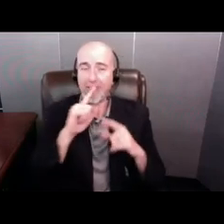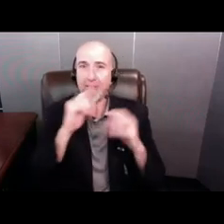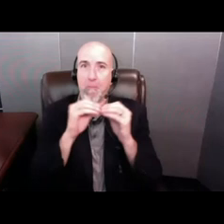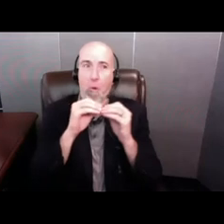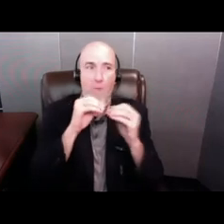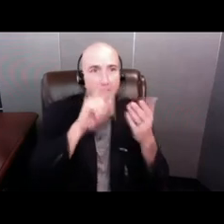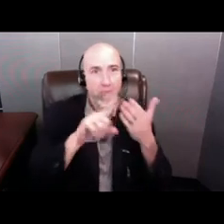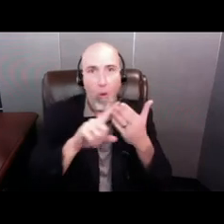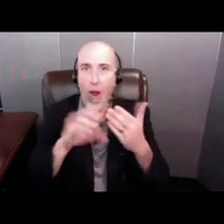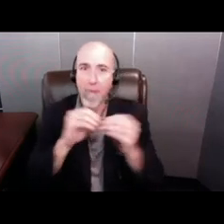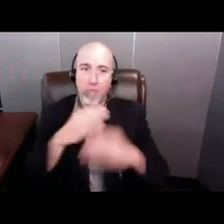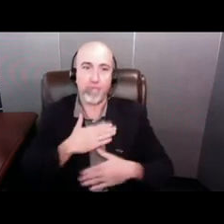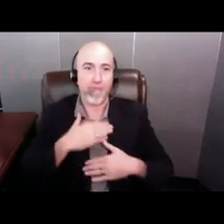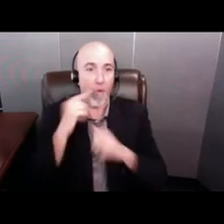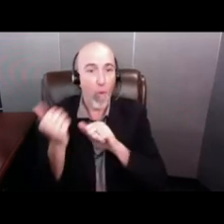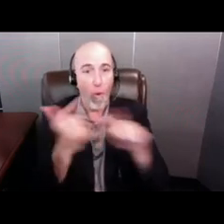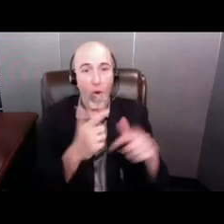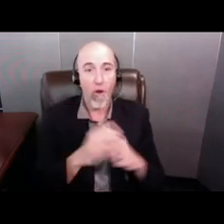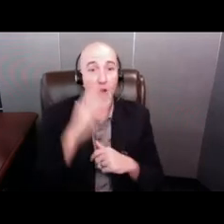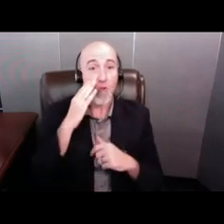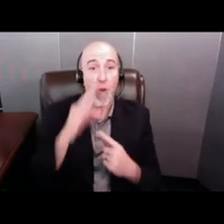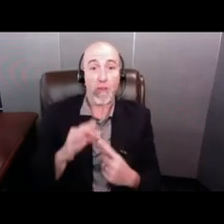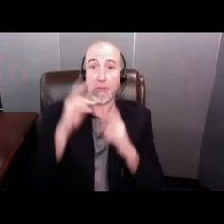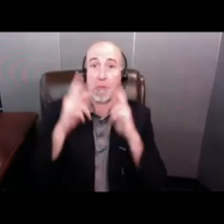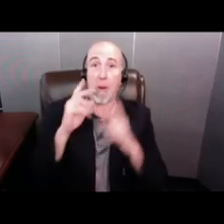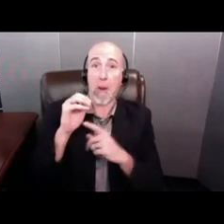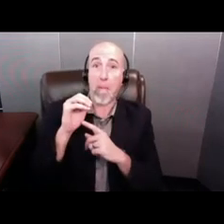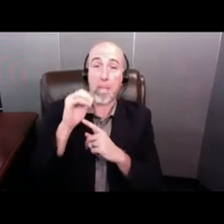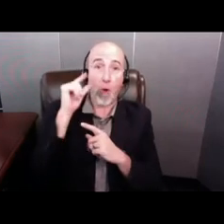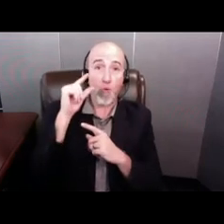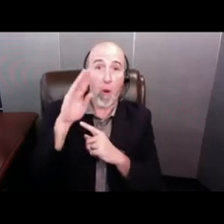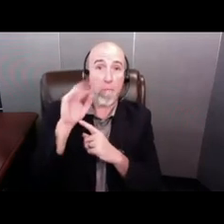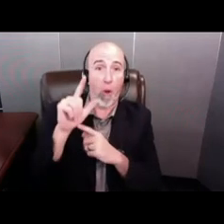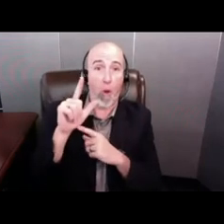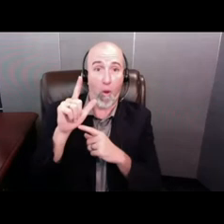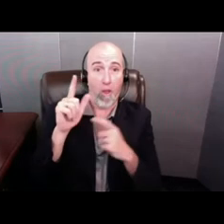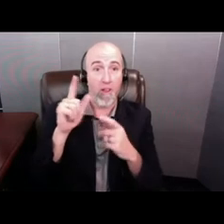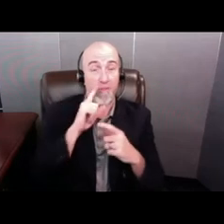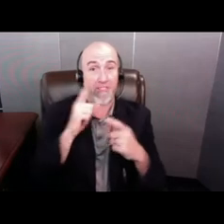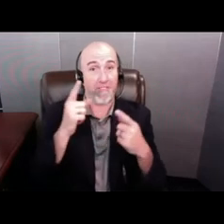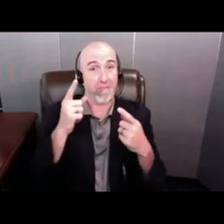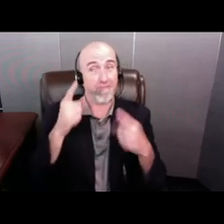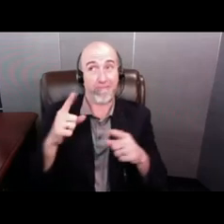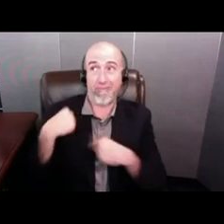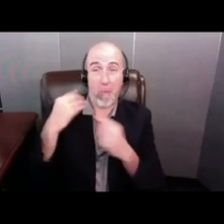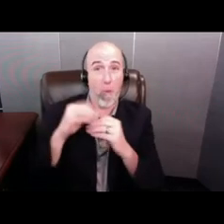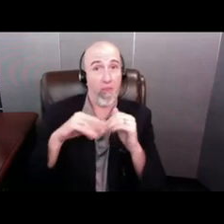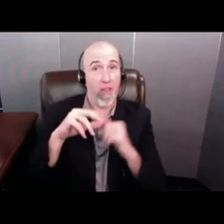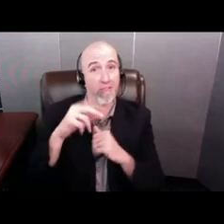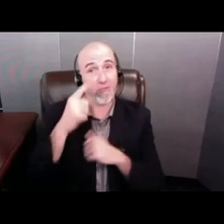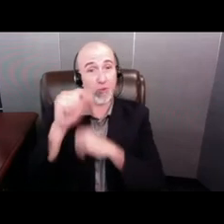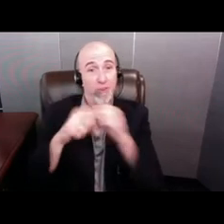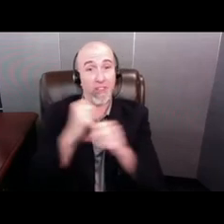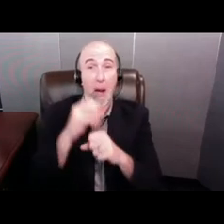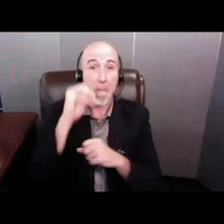know, the Special People's Mardi Gras Ball has been going on for well over 20 years. And Mardi Gras is such